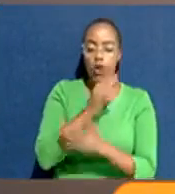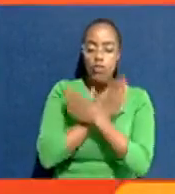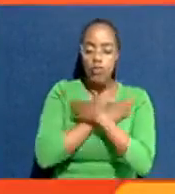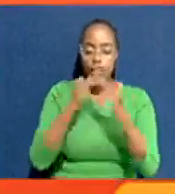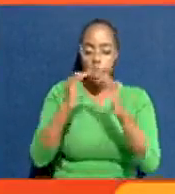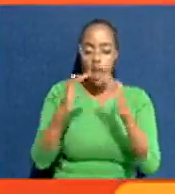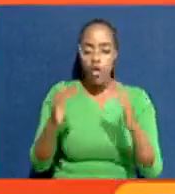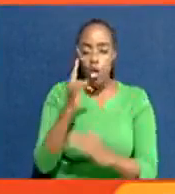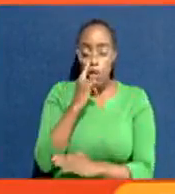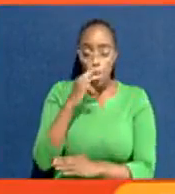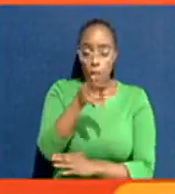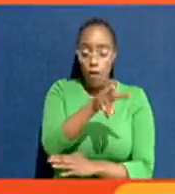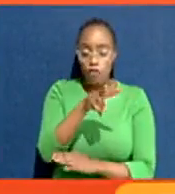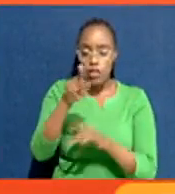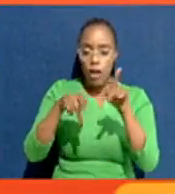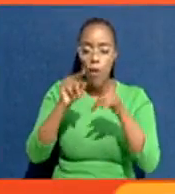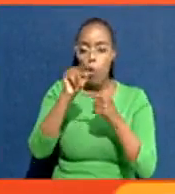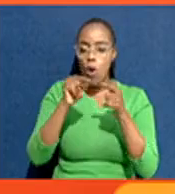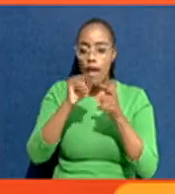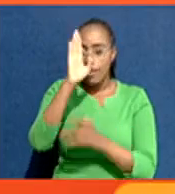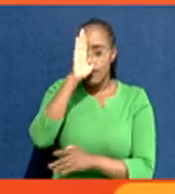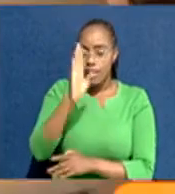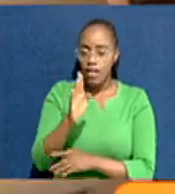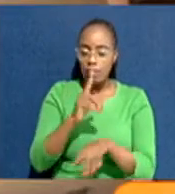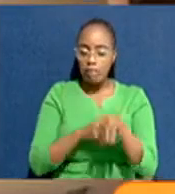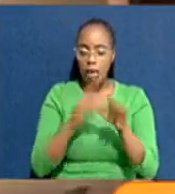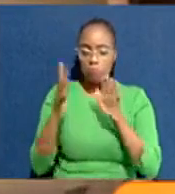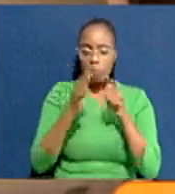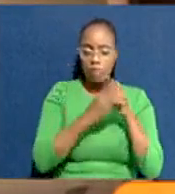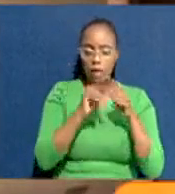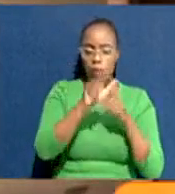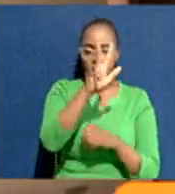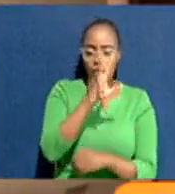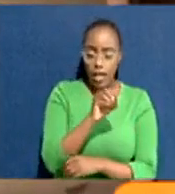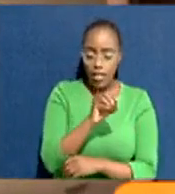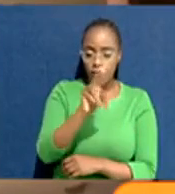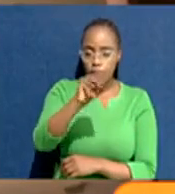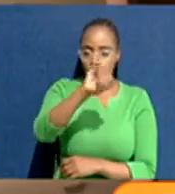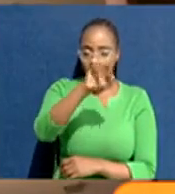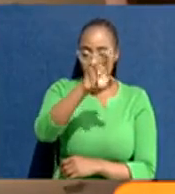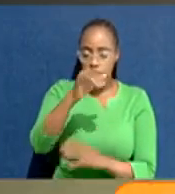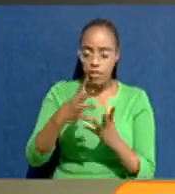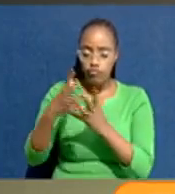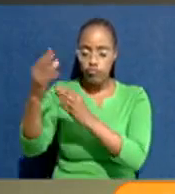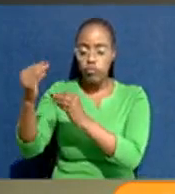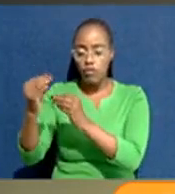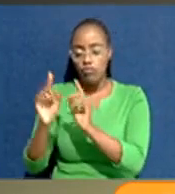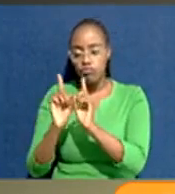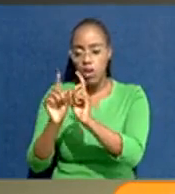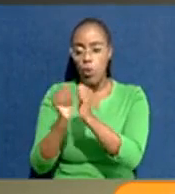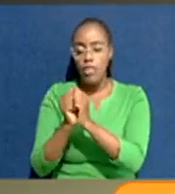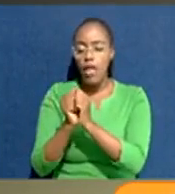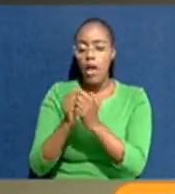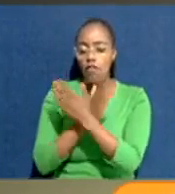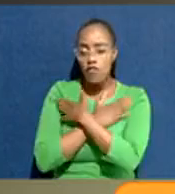The home was the venue of a party on Sunday. At around 9:30 p.m., Njeri left the house in the company of her